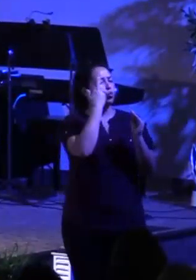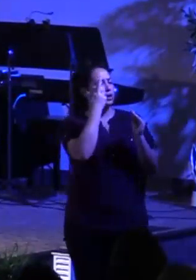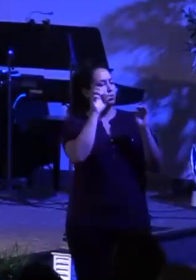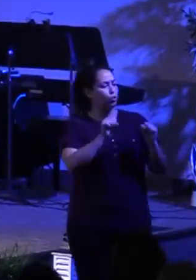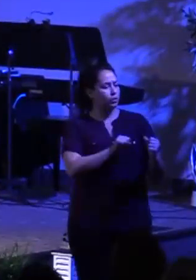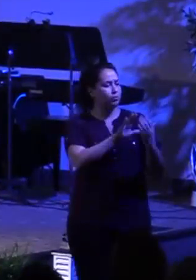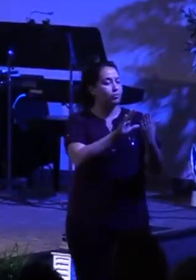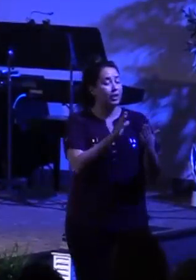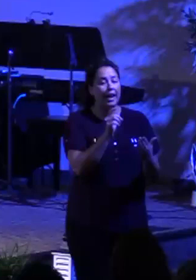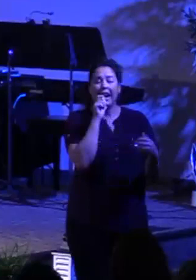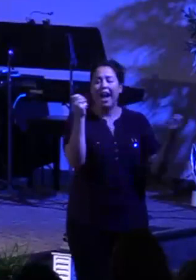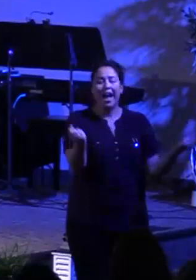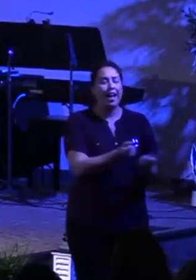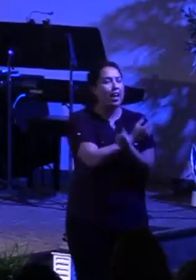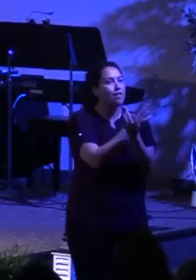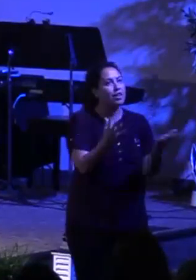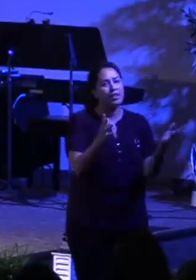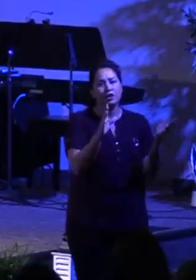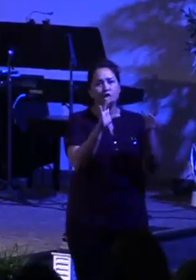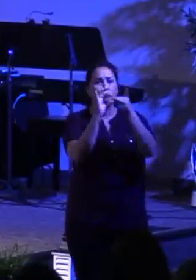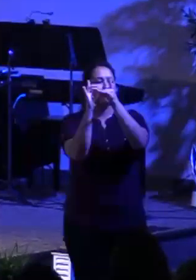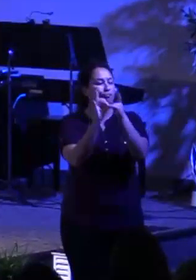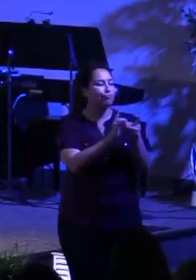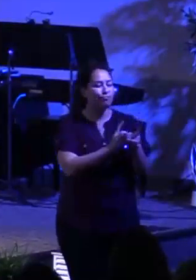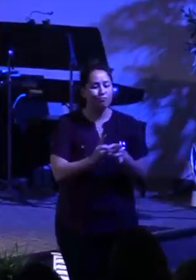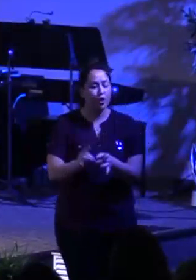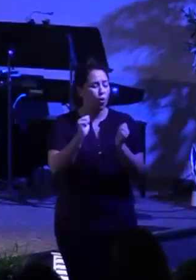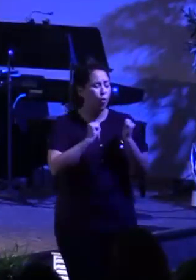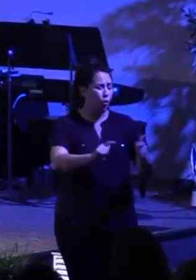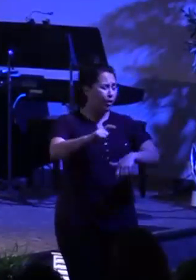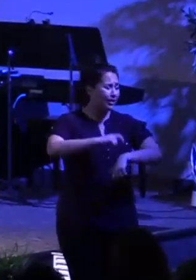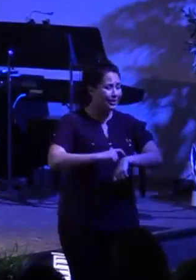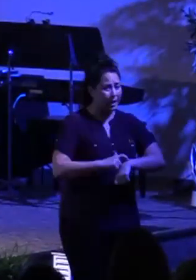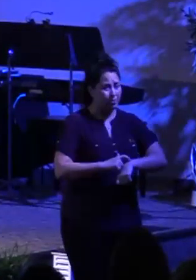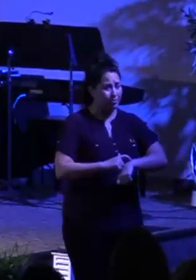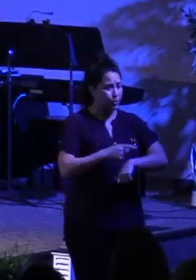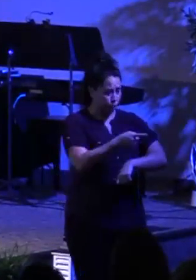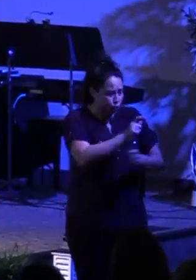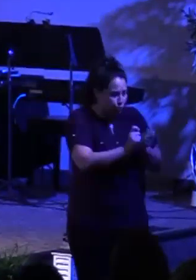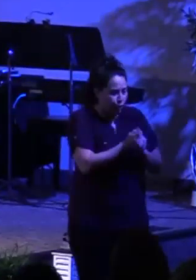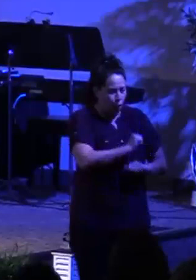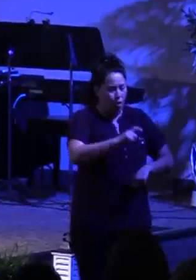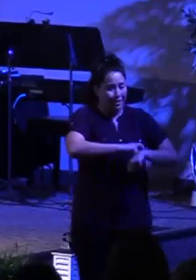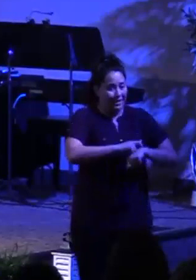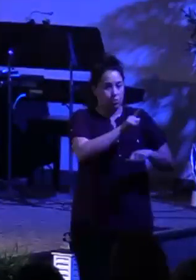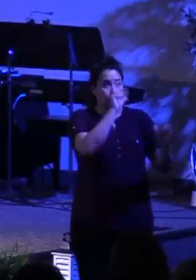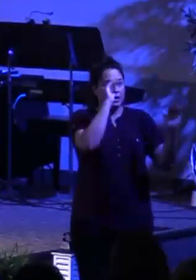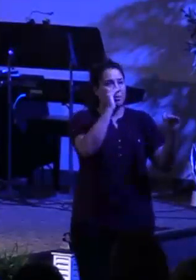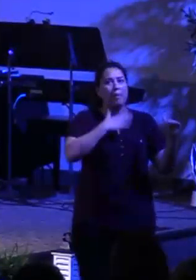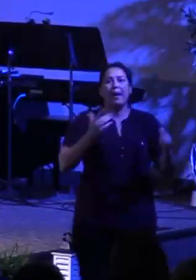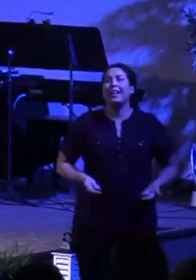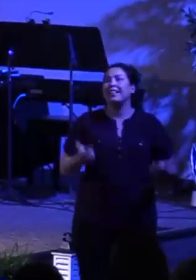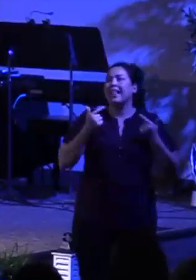this harmony all the time. Everything changes. You change all the time. What you expected of life and wanted of life 20 years ago